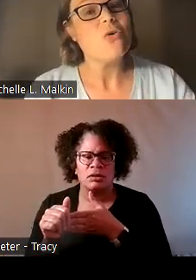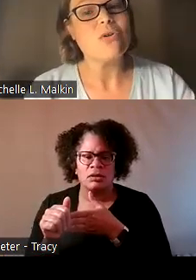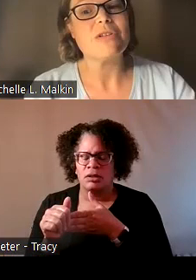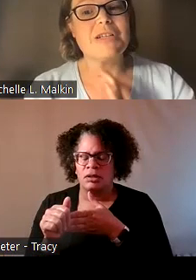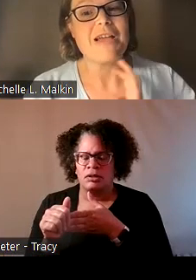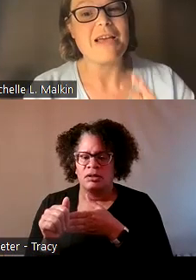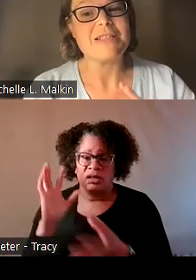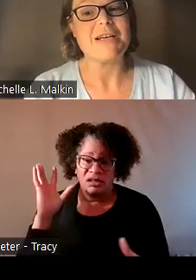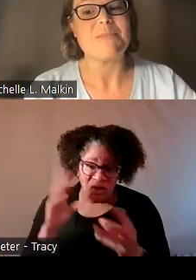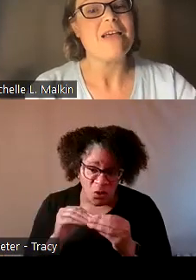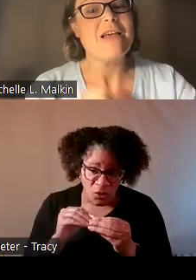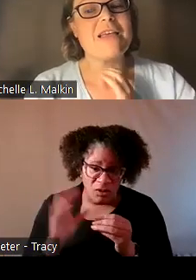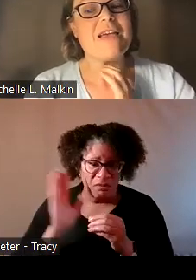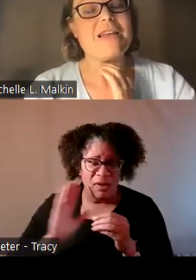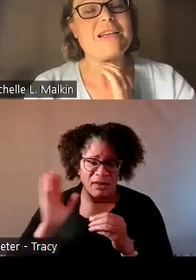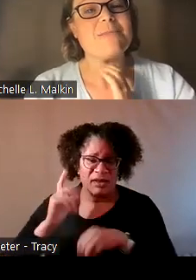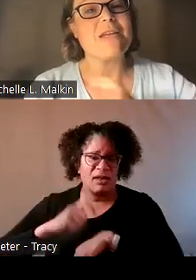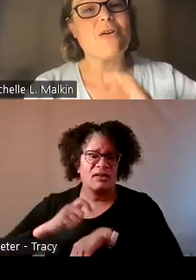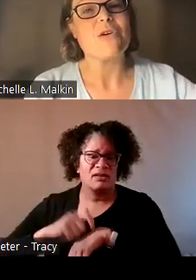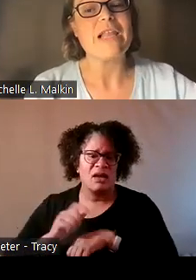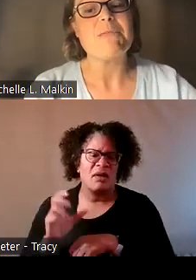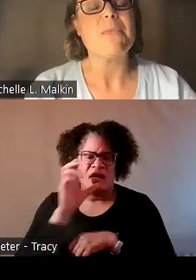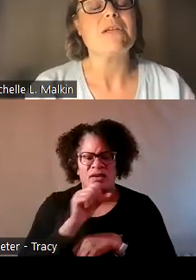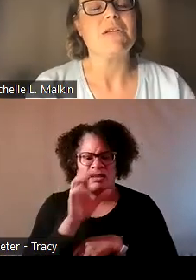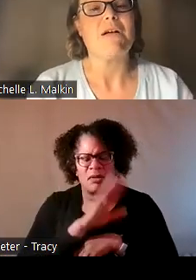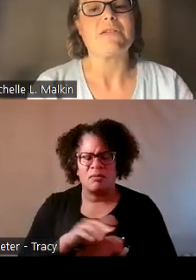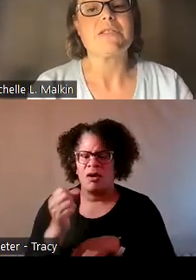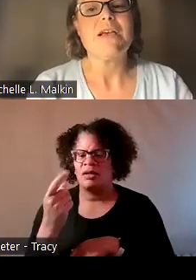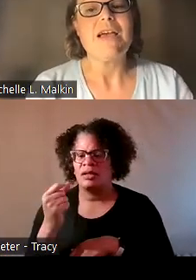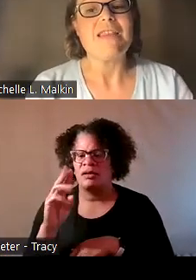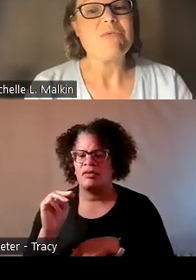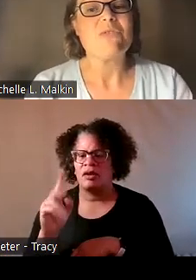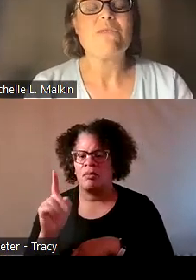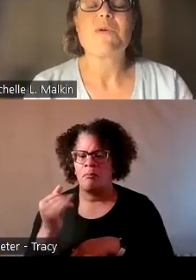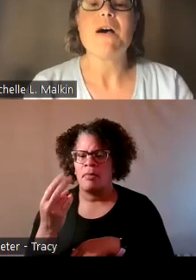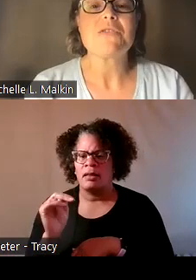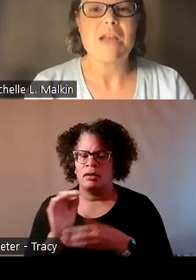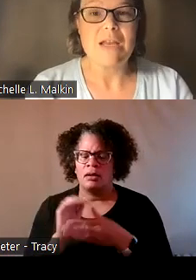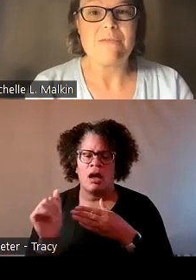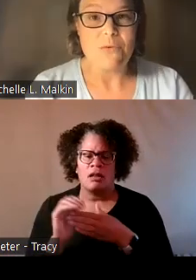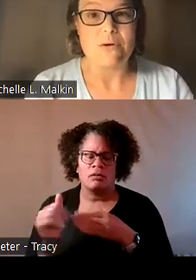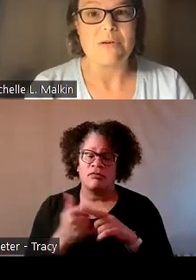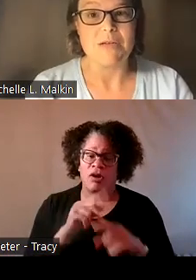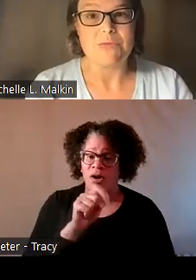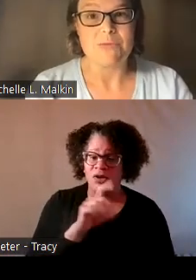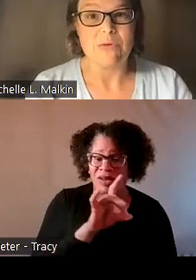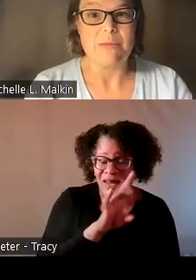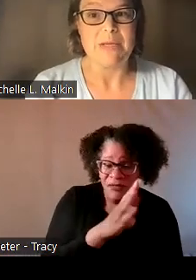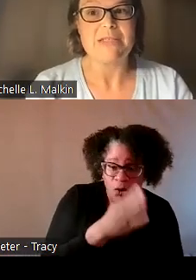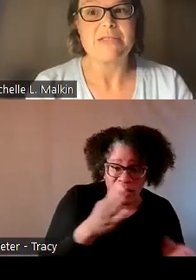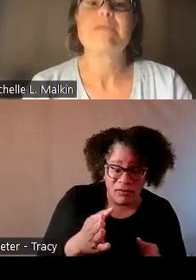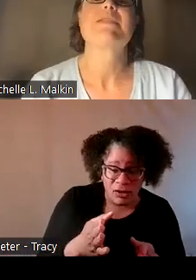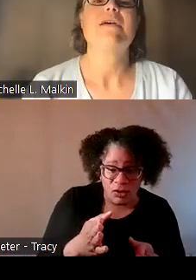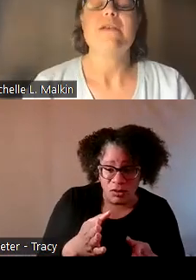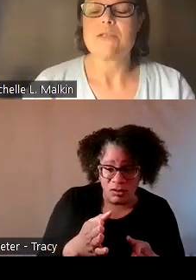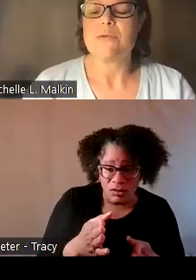in total at that time, they had estimated over $11 million. And that was only from 184 individuals who had committed